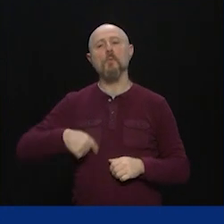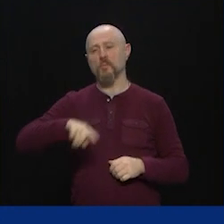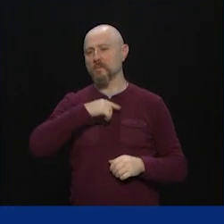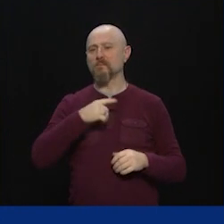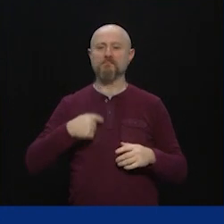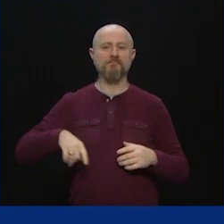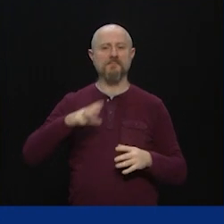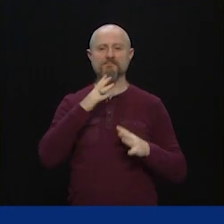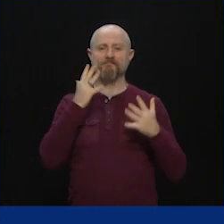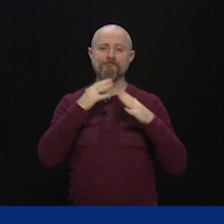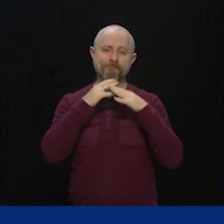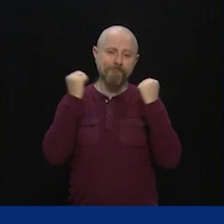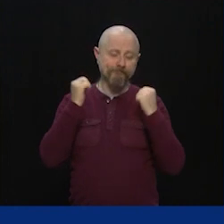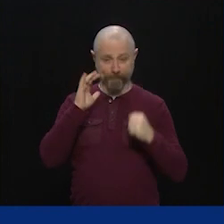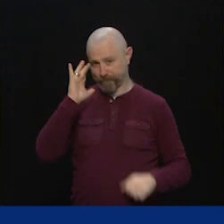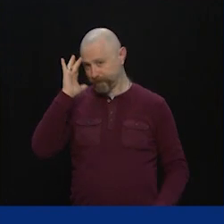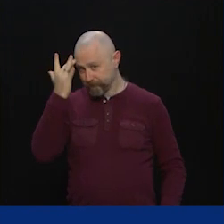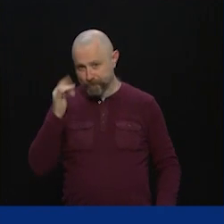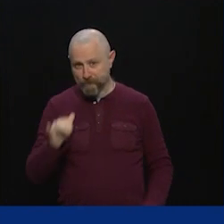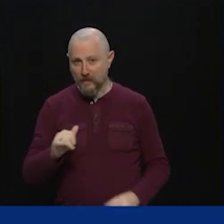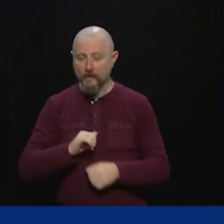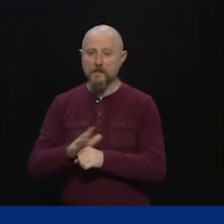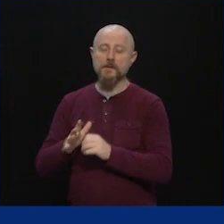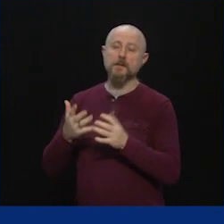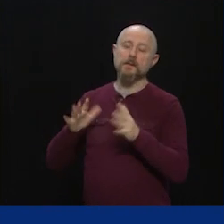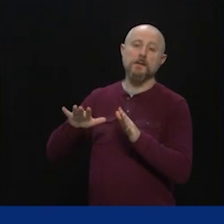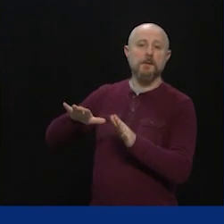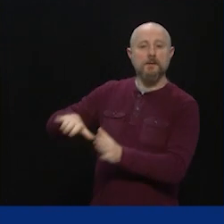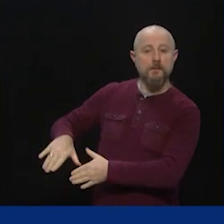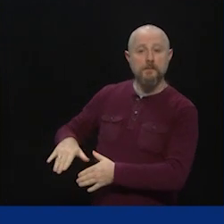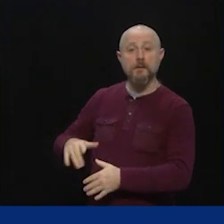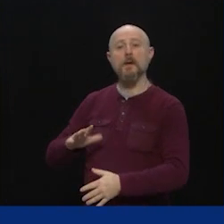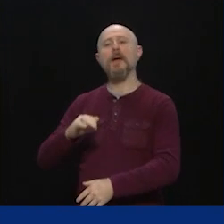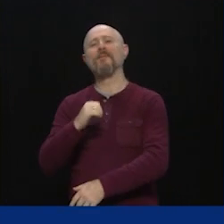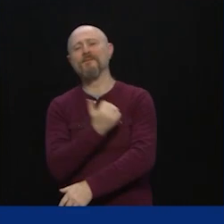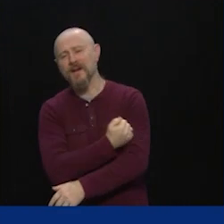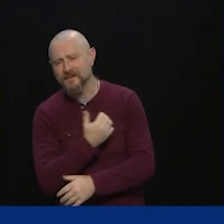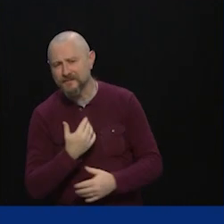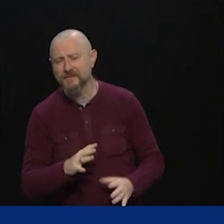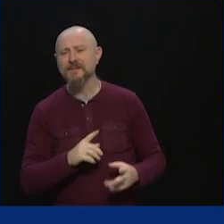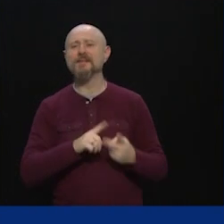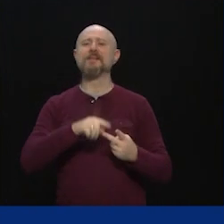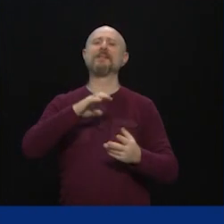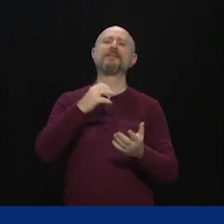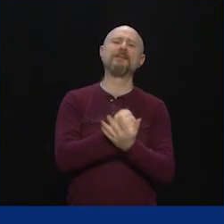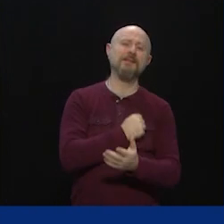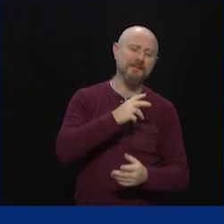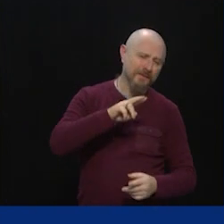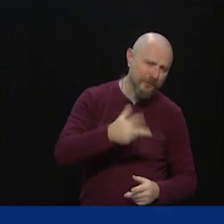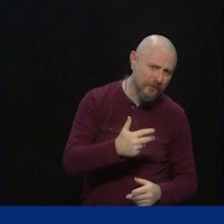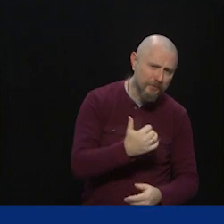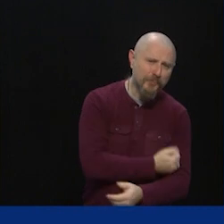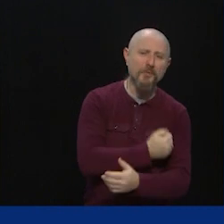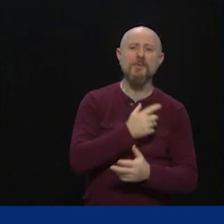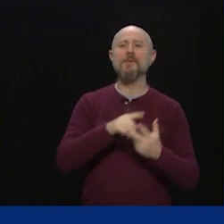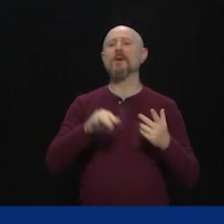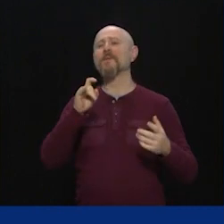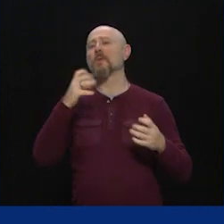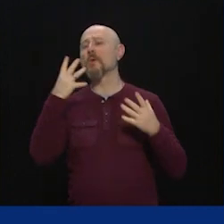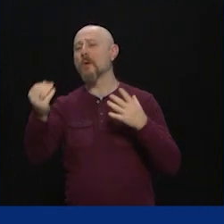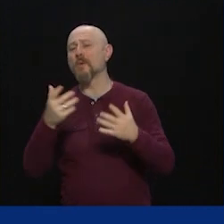vaccinated. If you're vaccinated, please get boosted. And if you're going into public, please wear your mask. Vax,